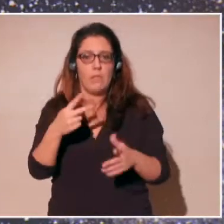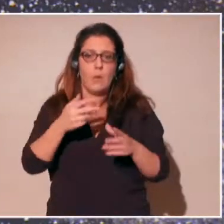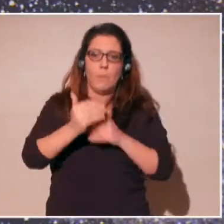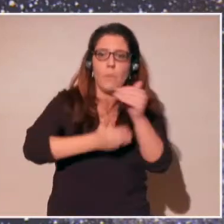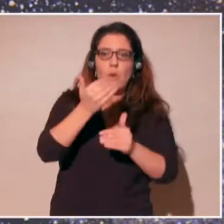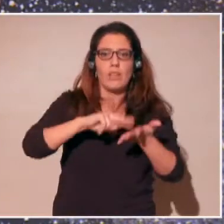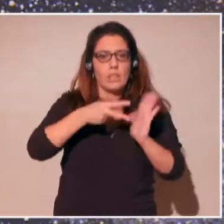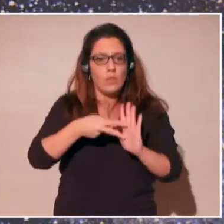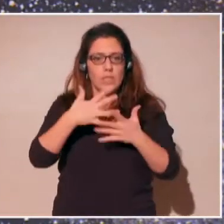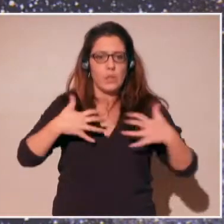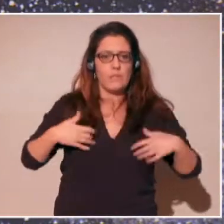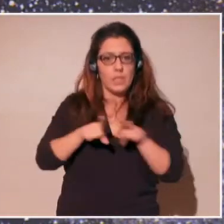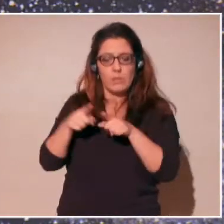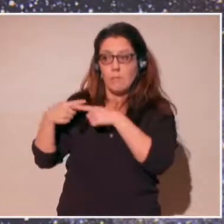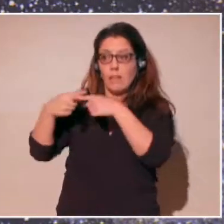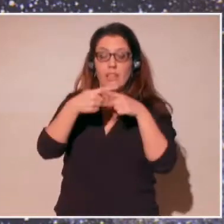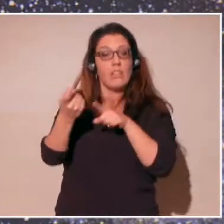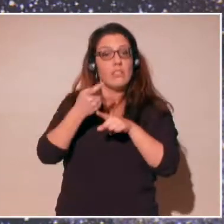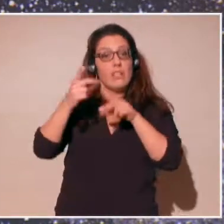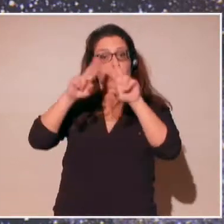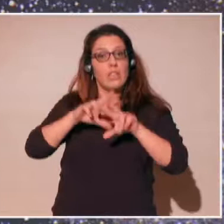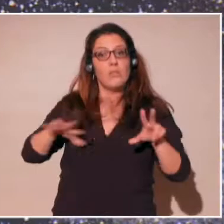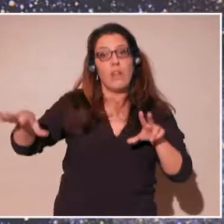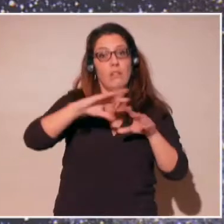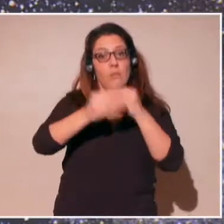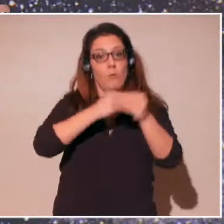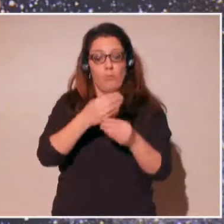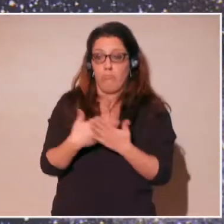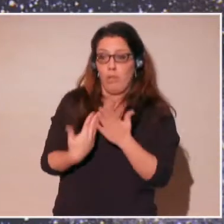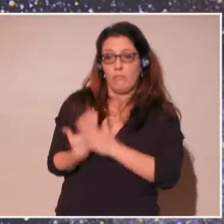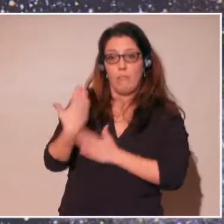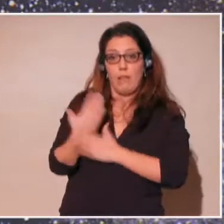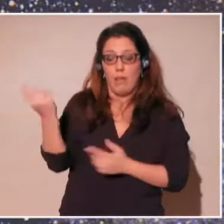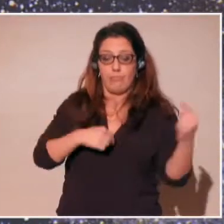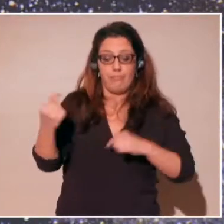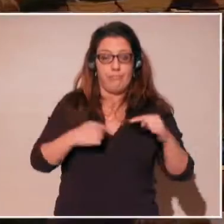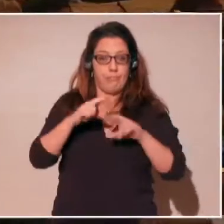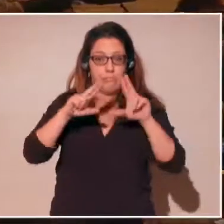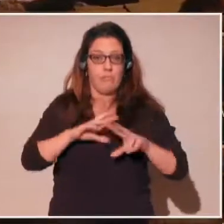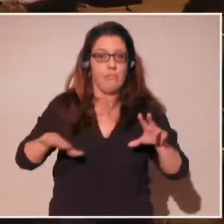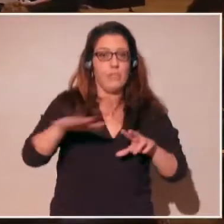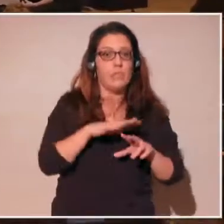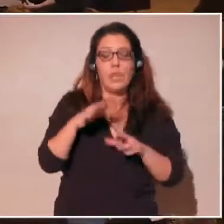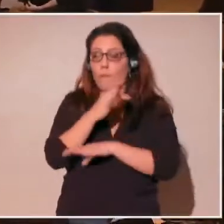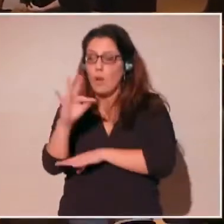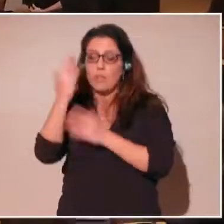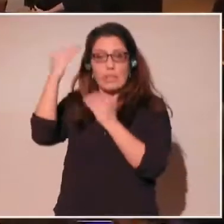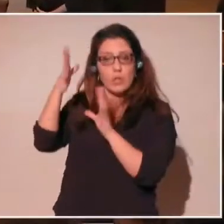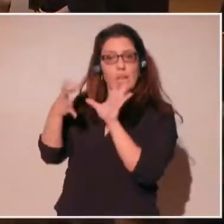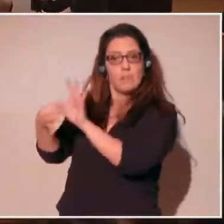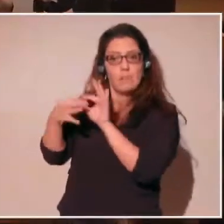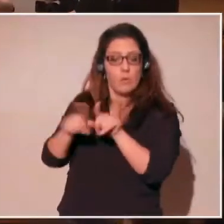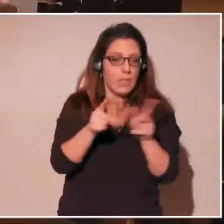of all technological advances. We're talking also about international sharing. The example was the seminar this morning.